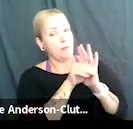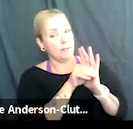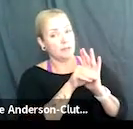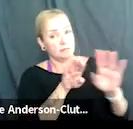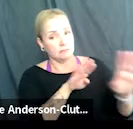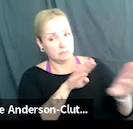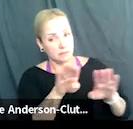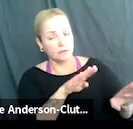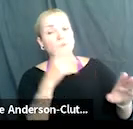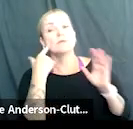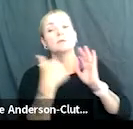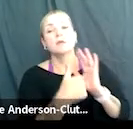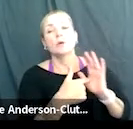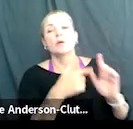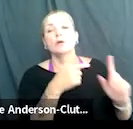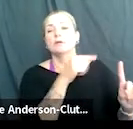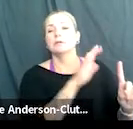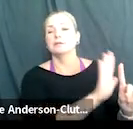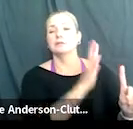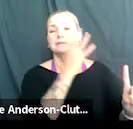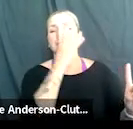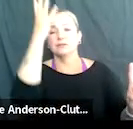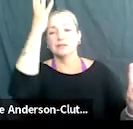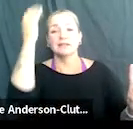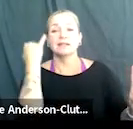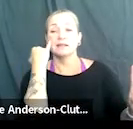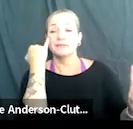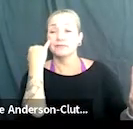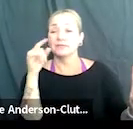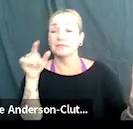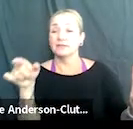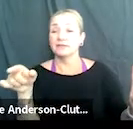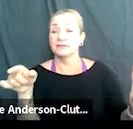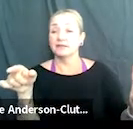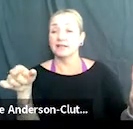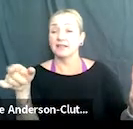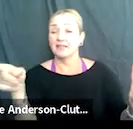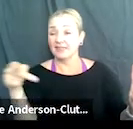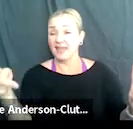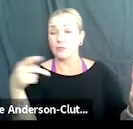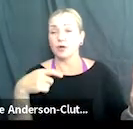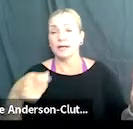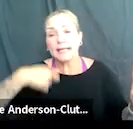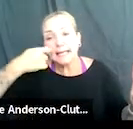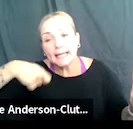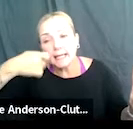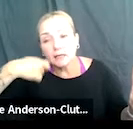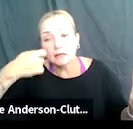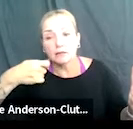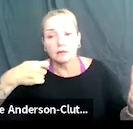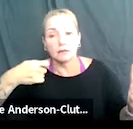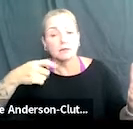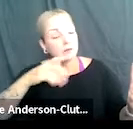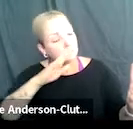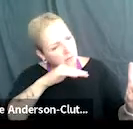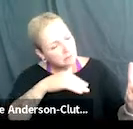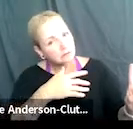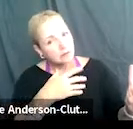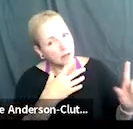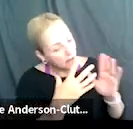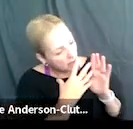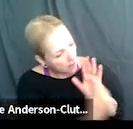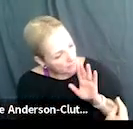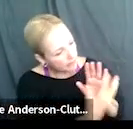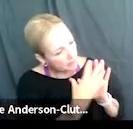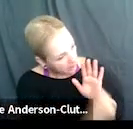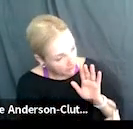him to do, like at the dinner table, do the same as mommy and then model eating, would he follow